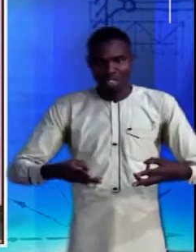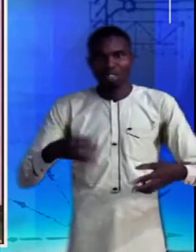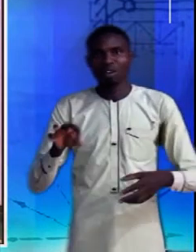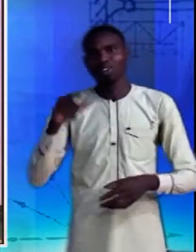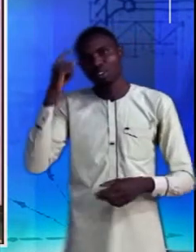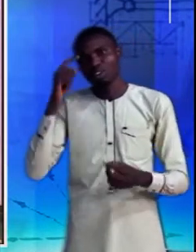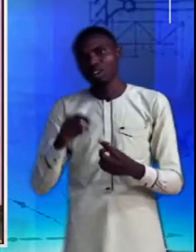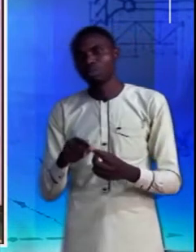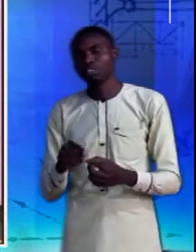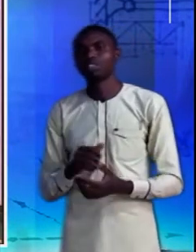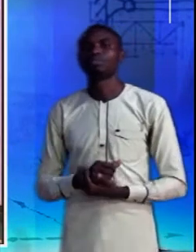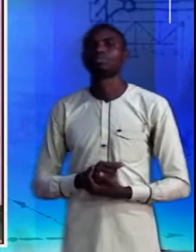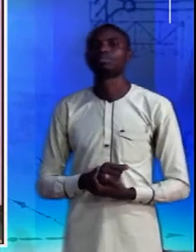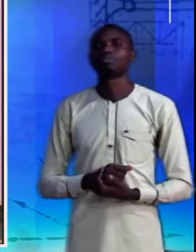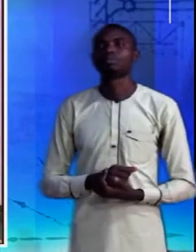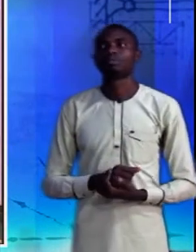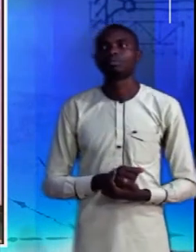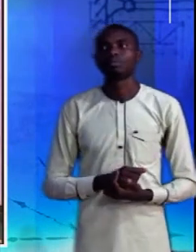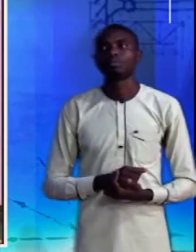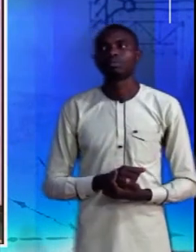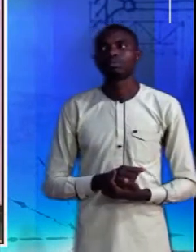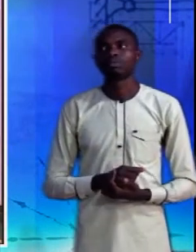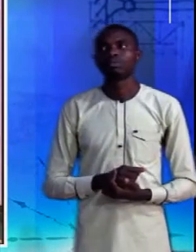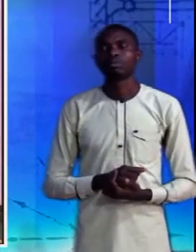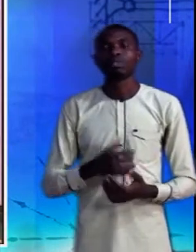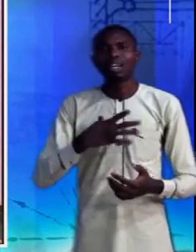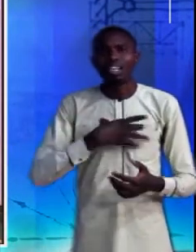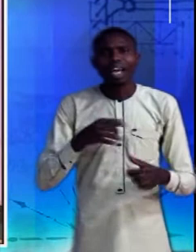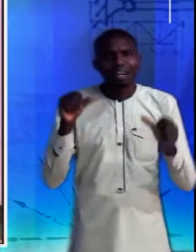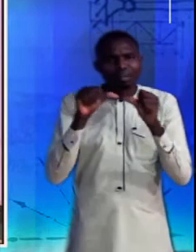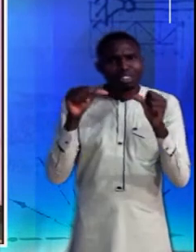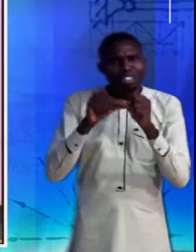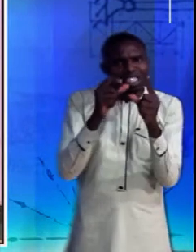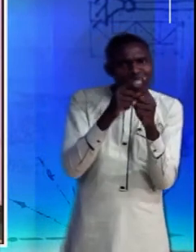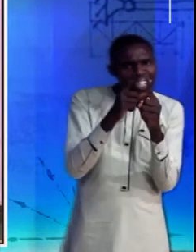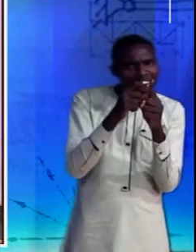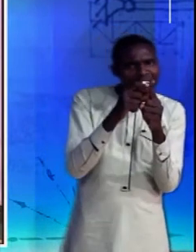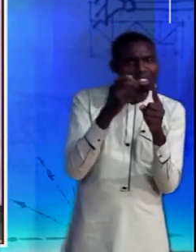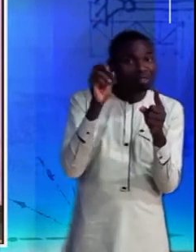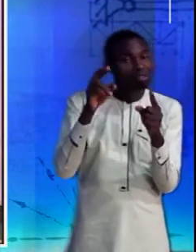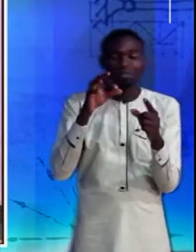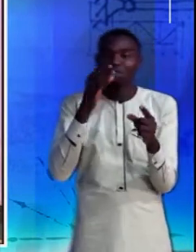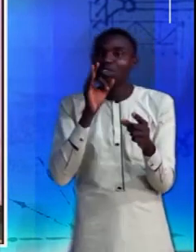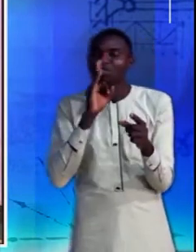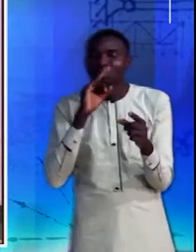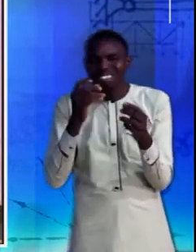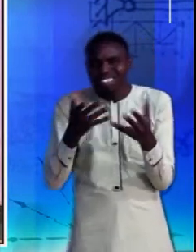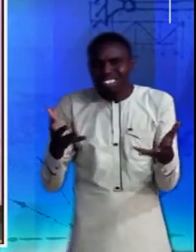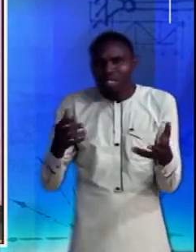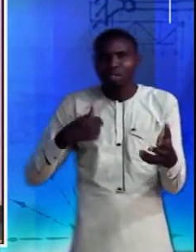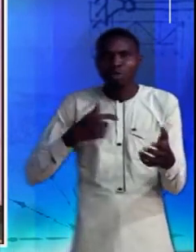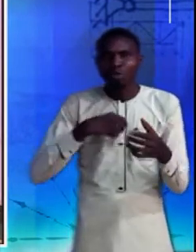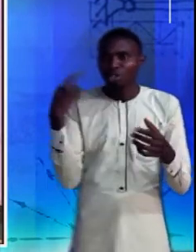minute, to describe a day, to describe a year, to describe any given moment.